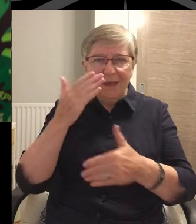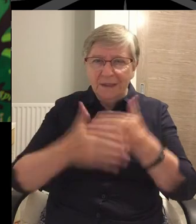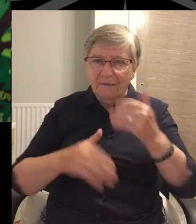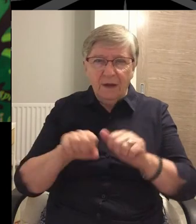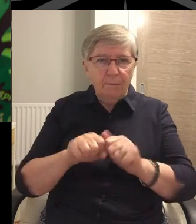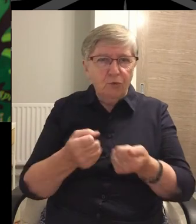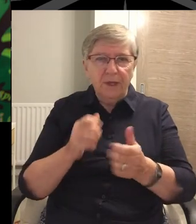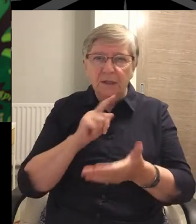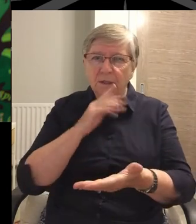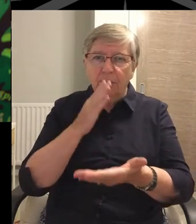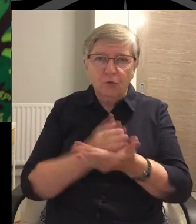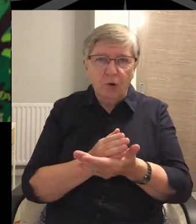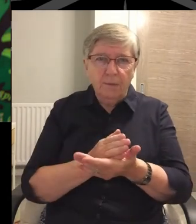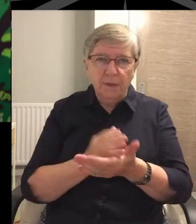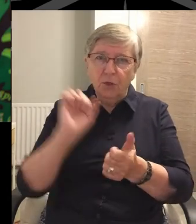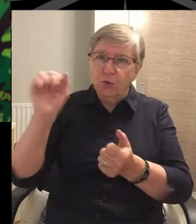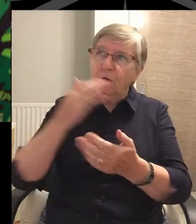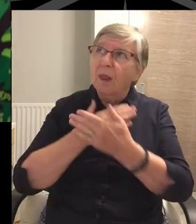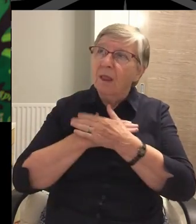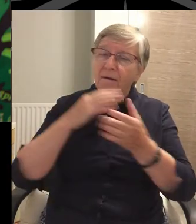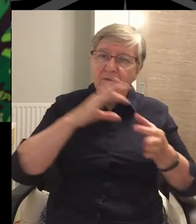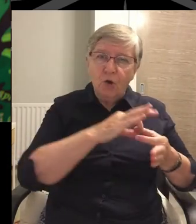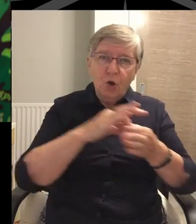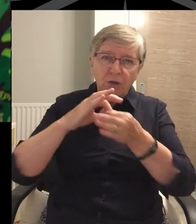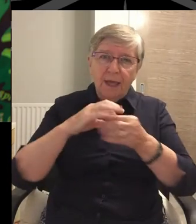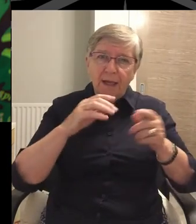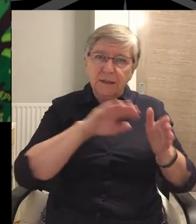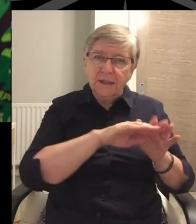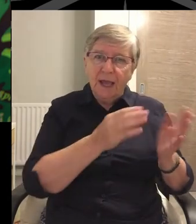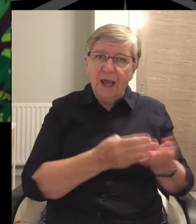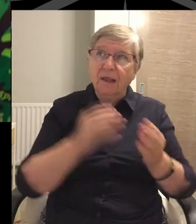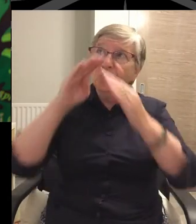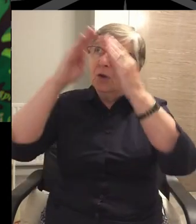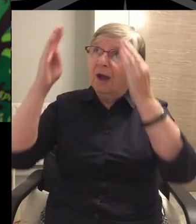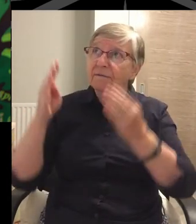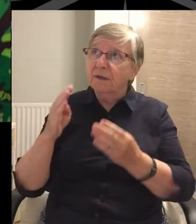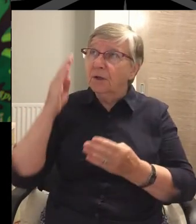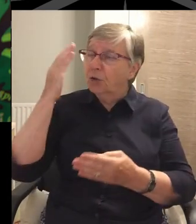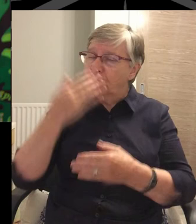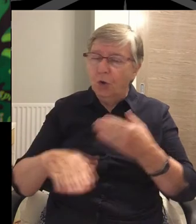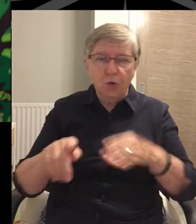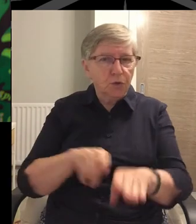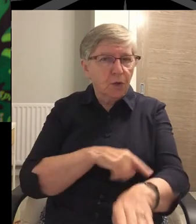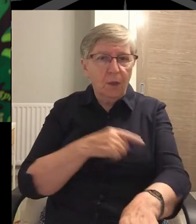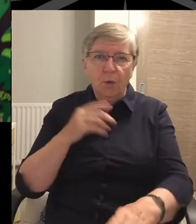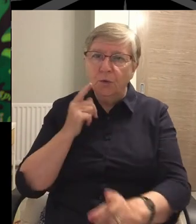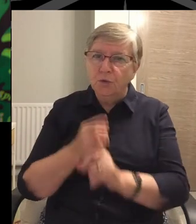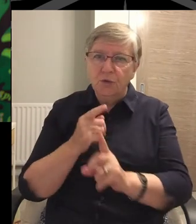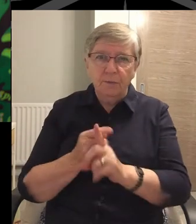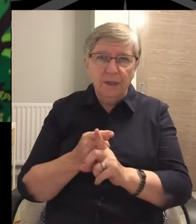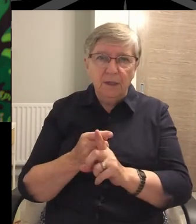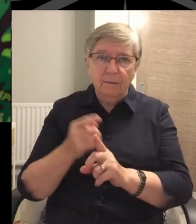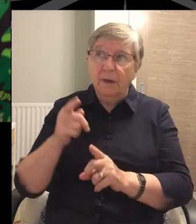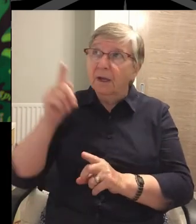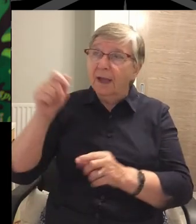God whose love connects earth with heaven, God who is not slow to speak but makes yourself known.